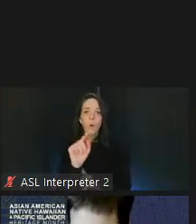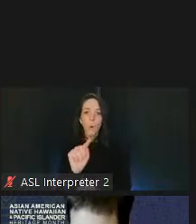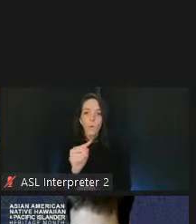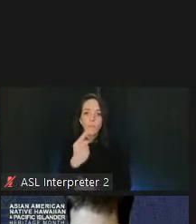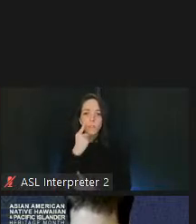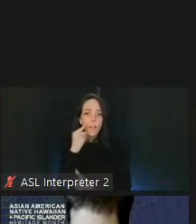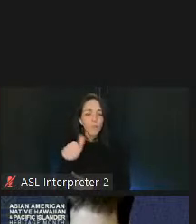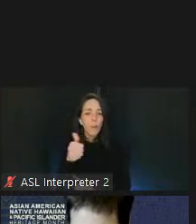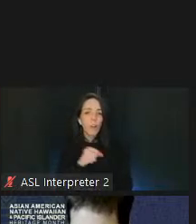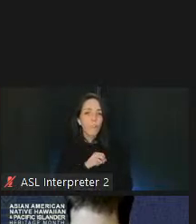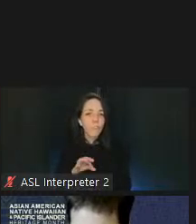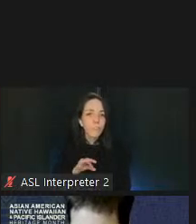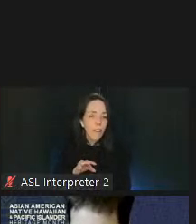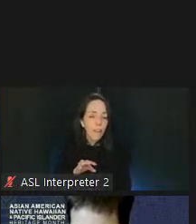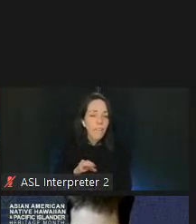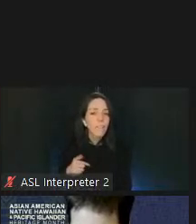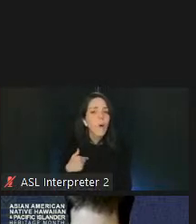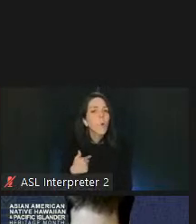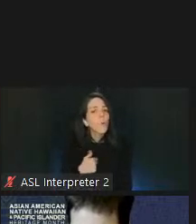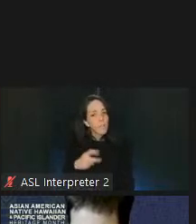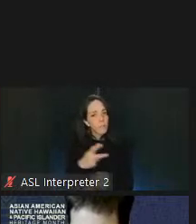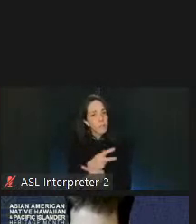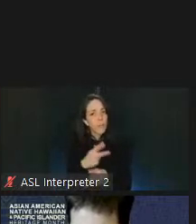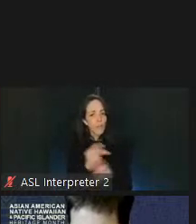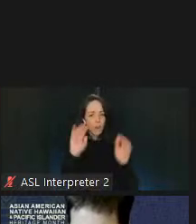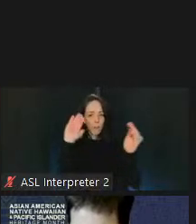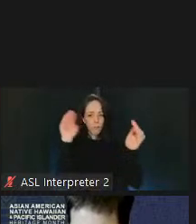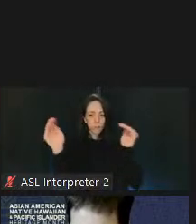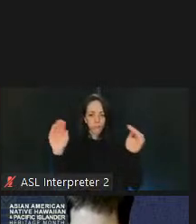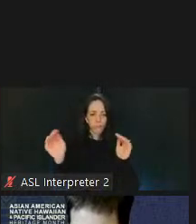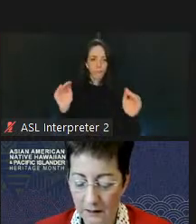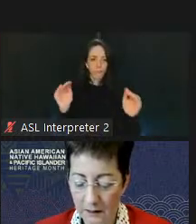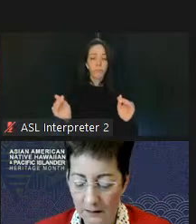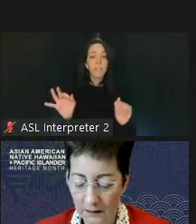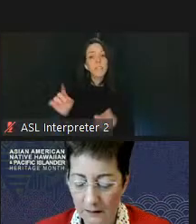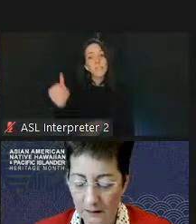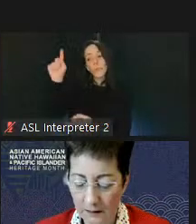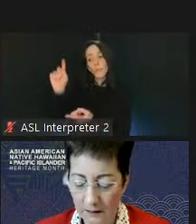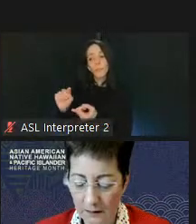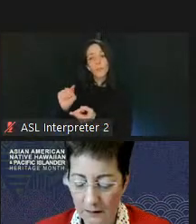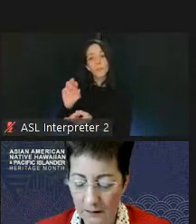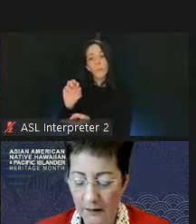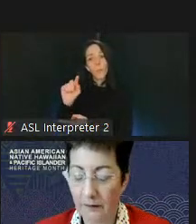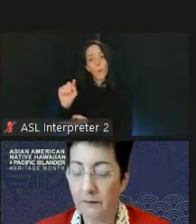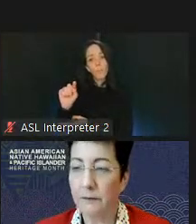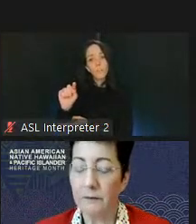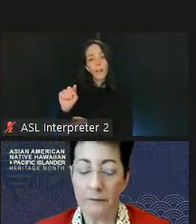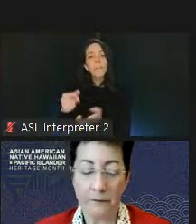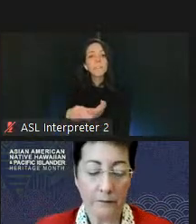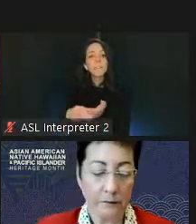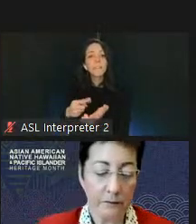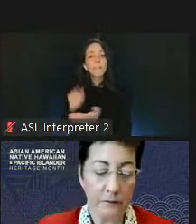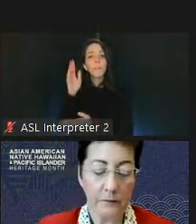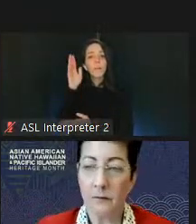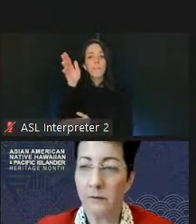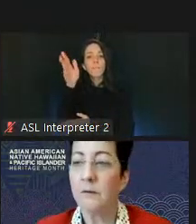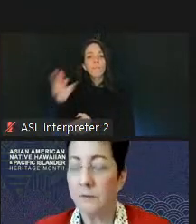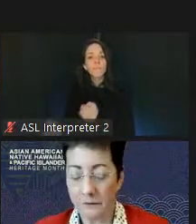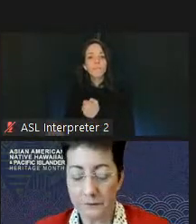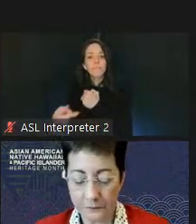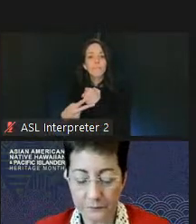realize, reducing mandatory overtime actually sometimes saves you money. And then there's